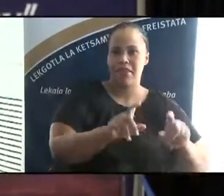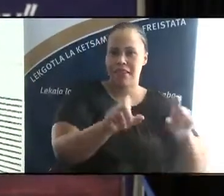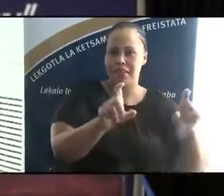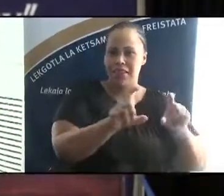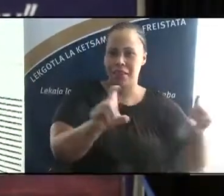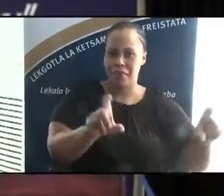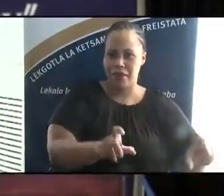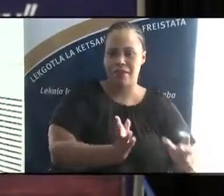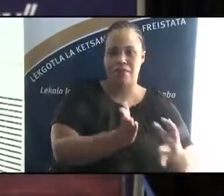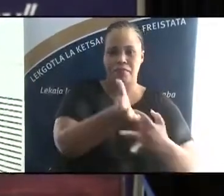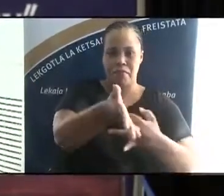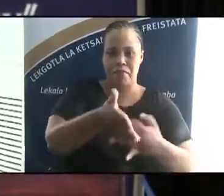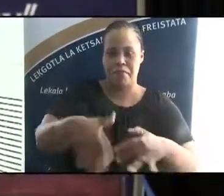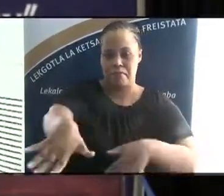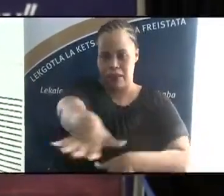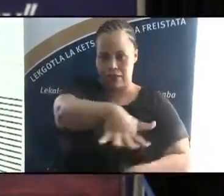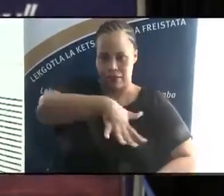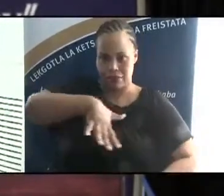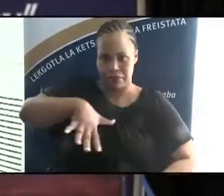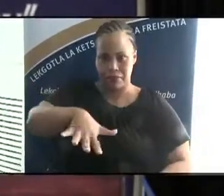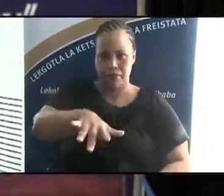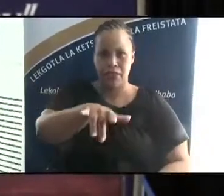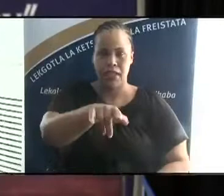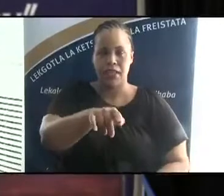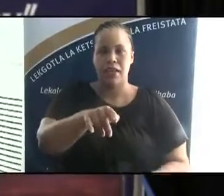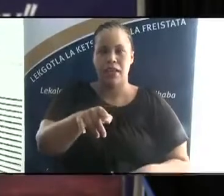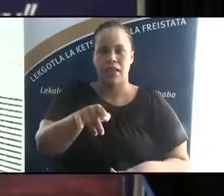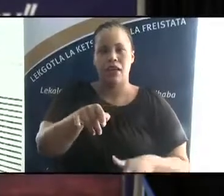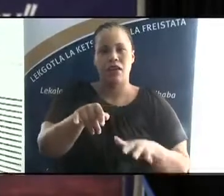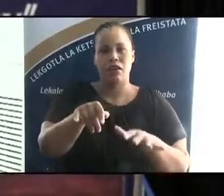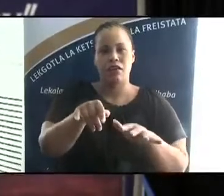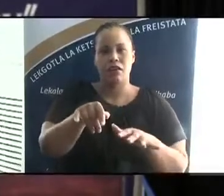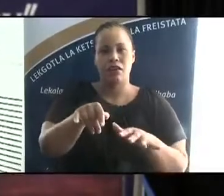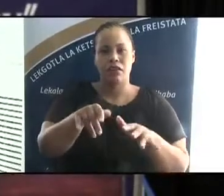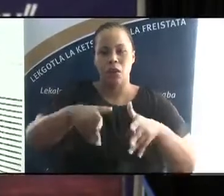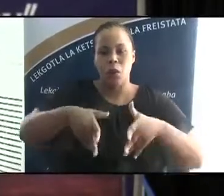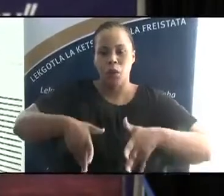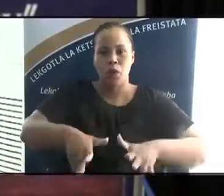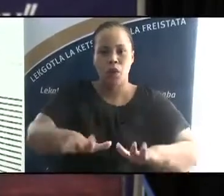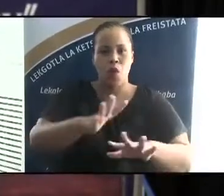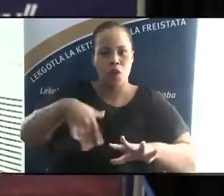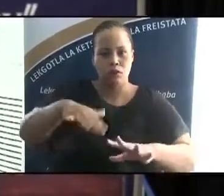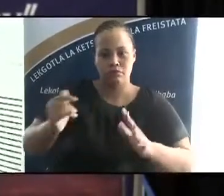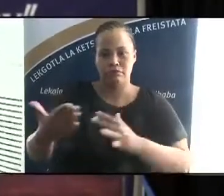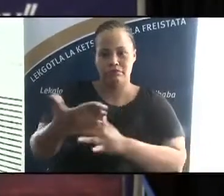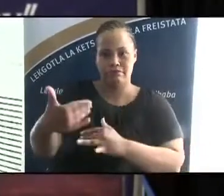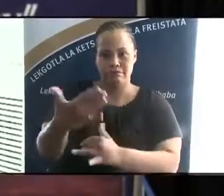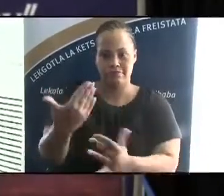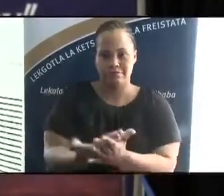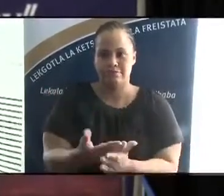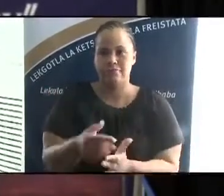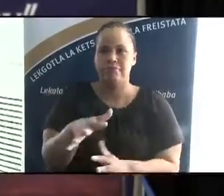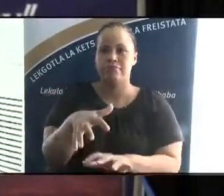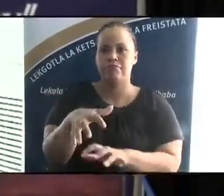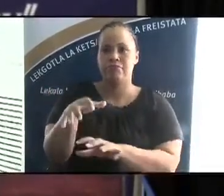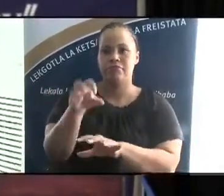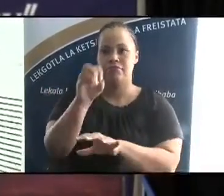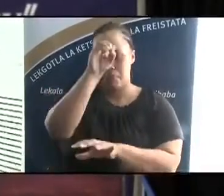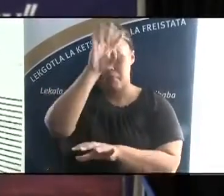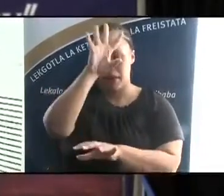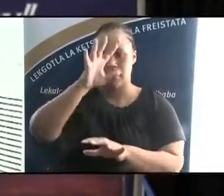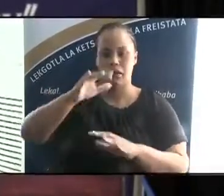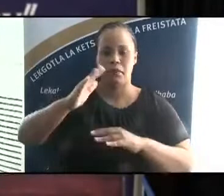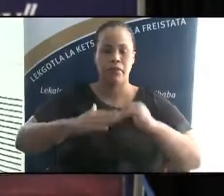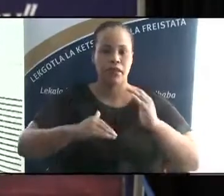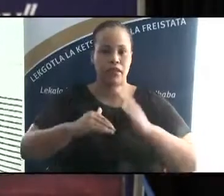N1, one of the country's main national roads. The key sectors are agriculture, mining, construction, and